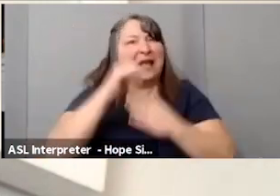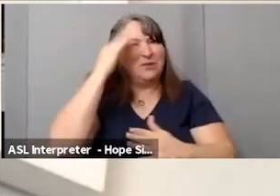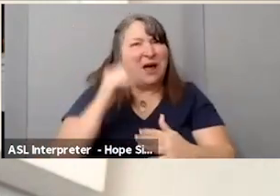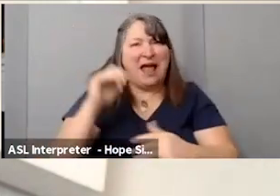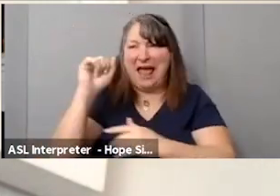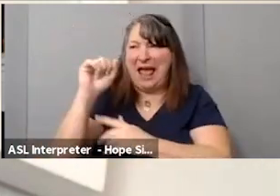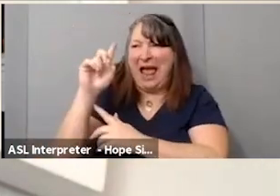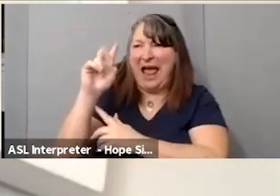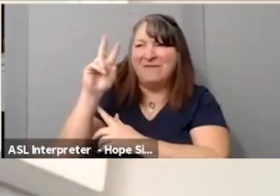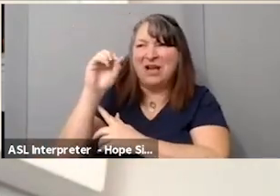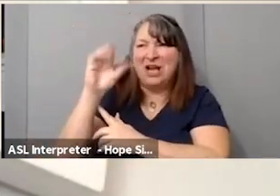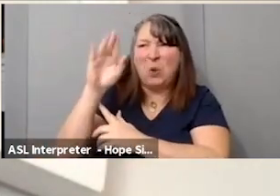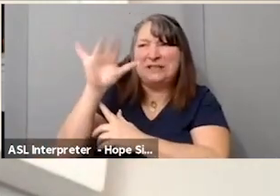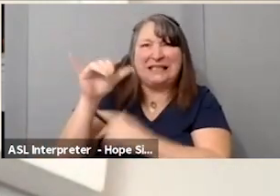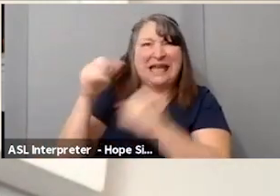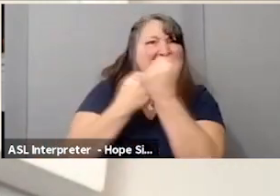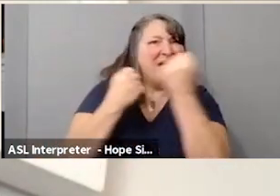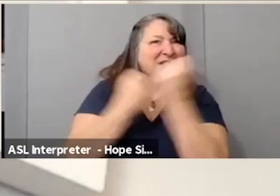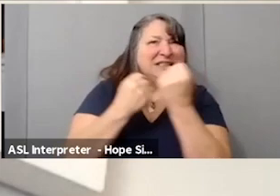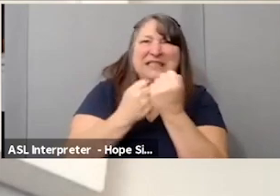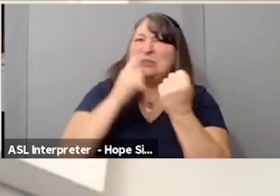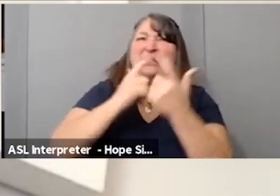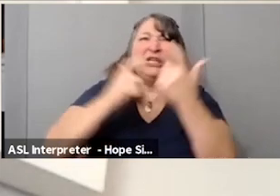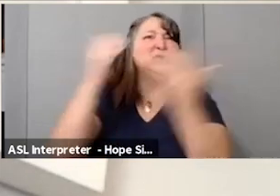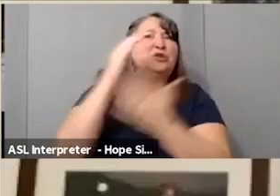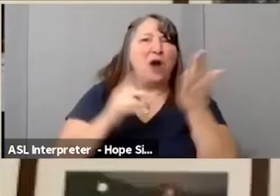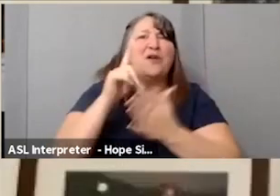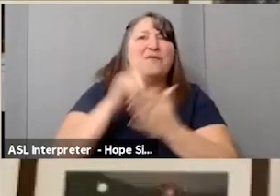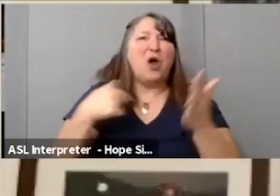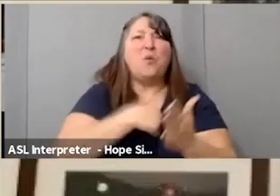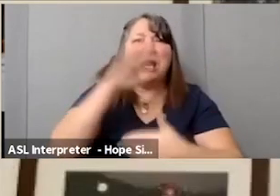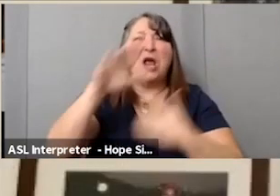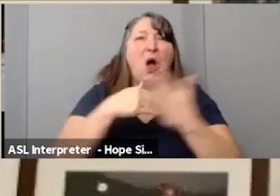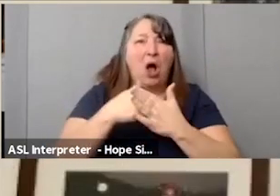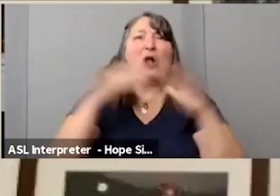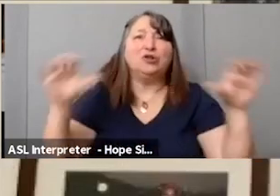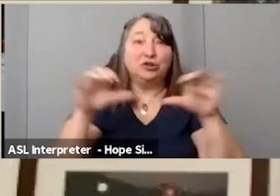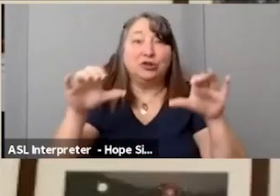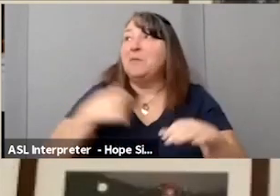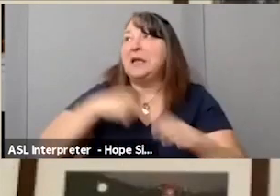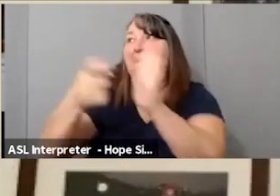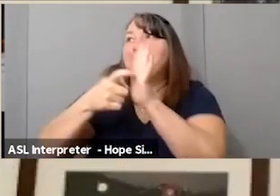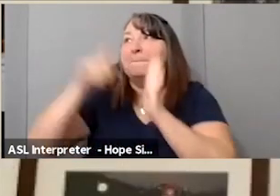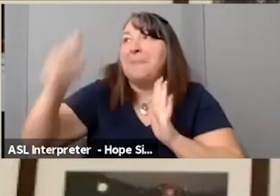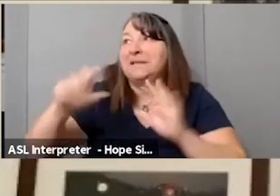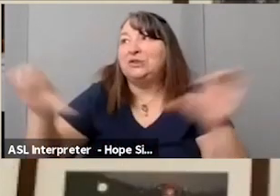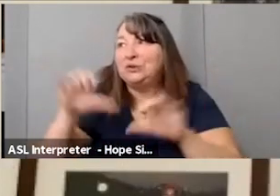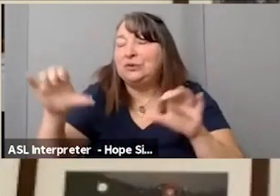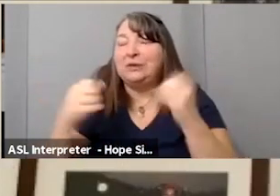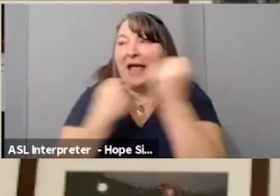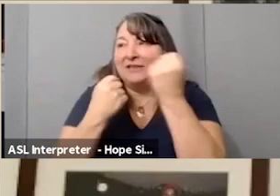is also a huge part of what we all do. And we need to do. So Marley, you know, building on what we were